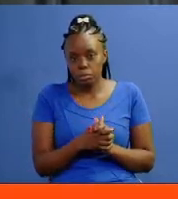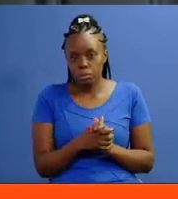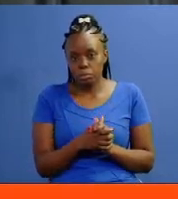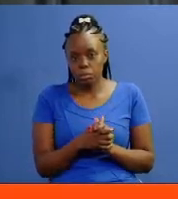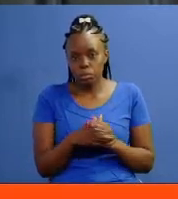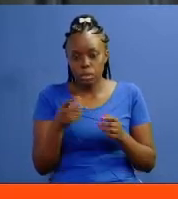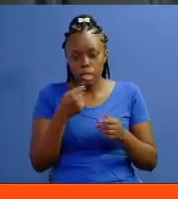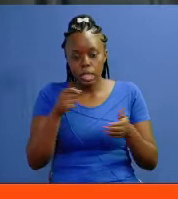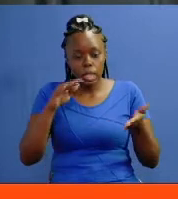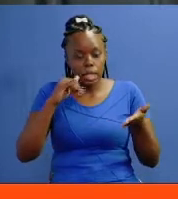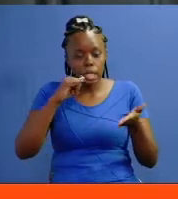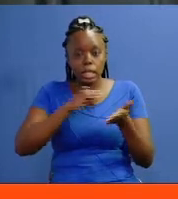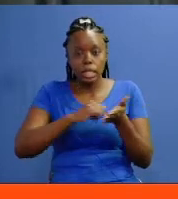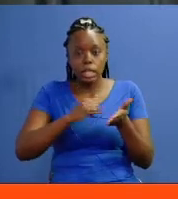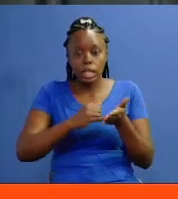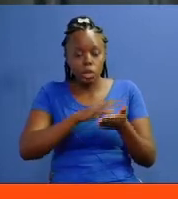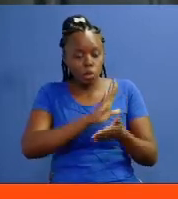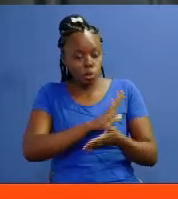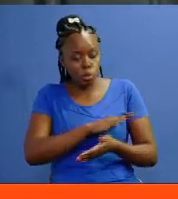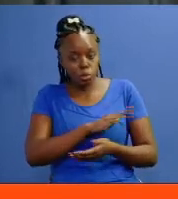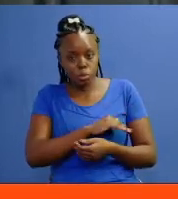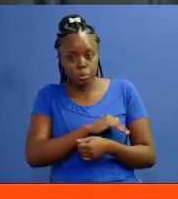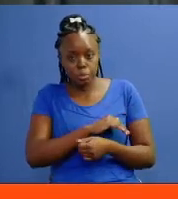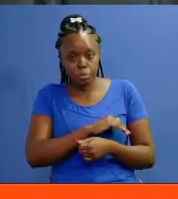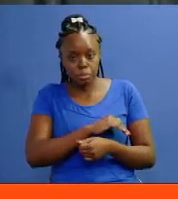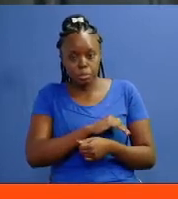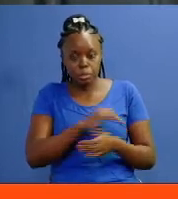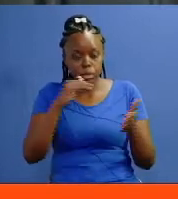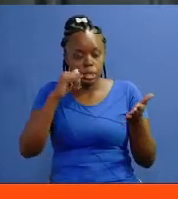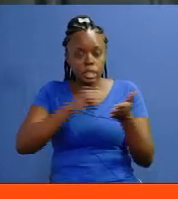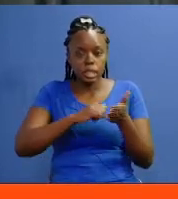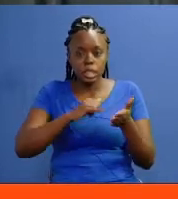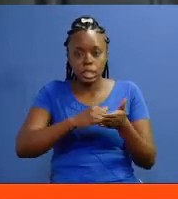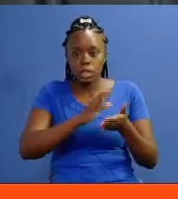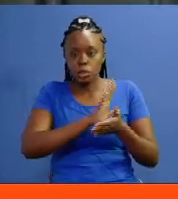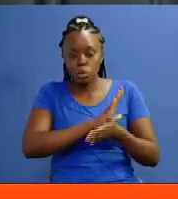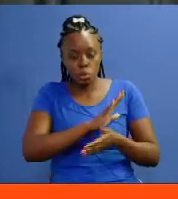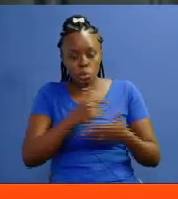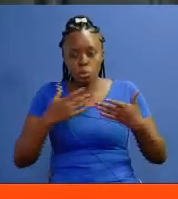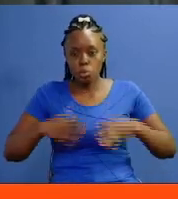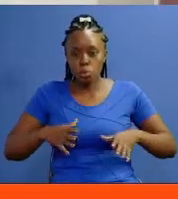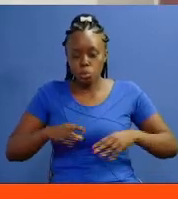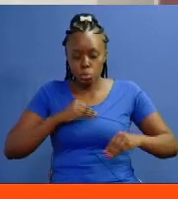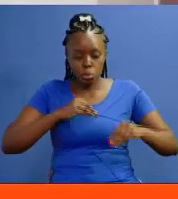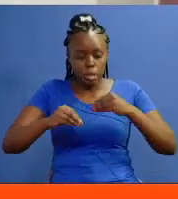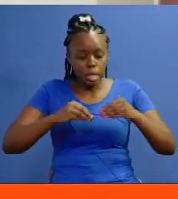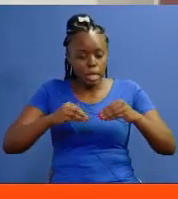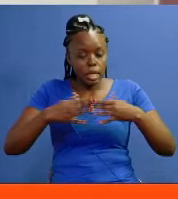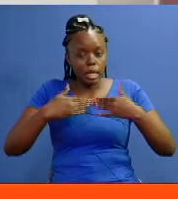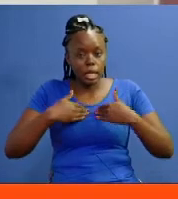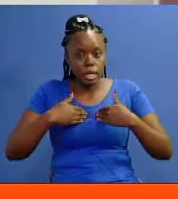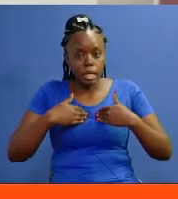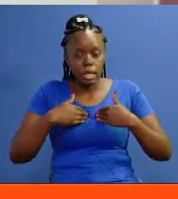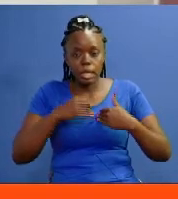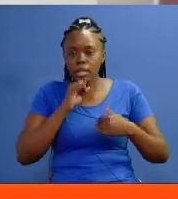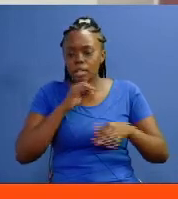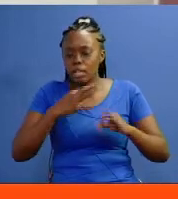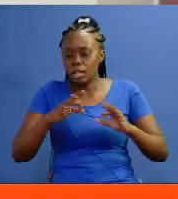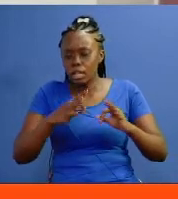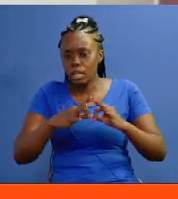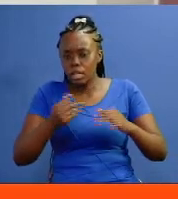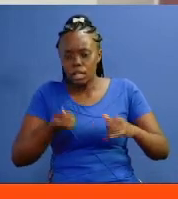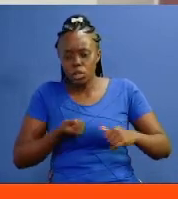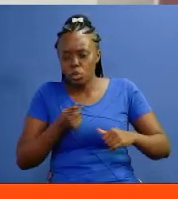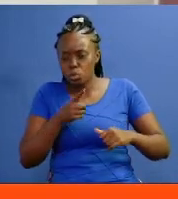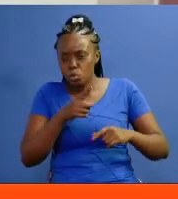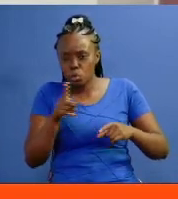they include women, they include people with disabilities. If she was in office, Dr.